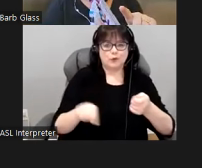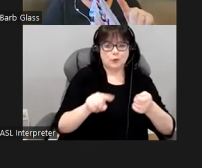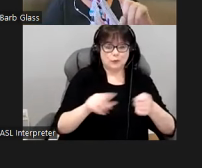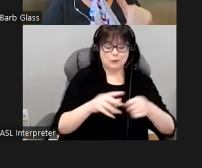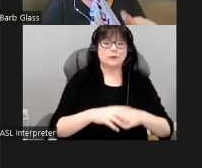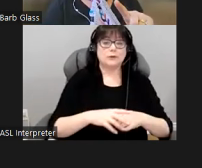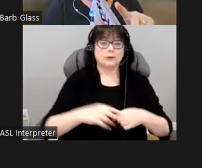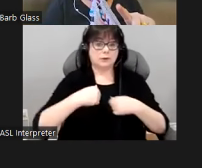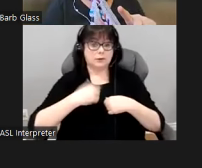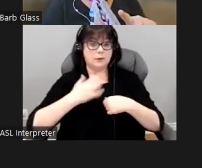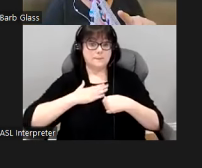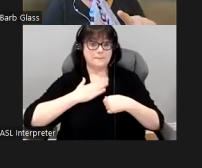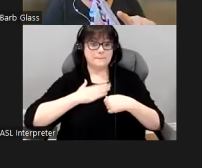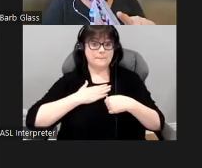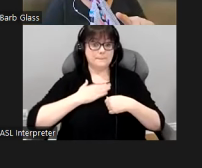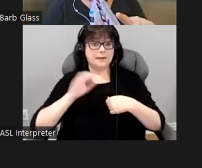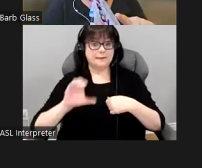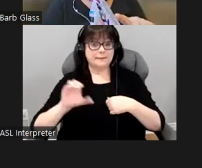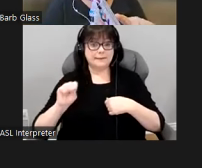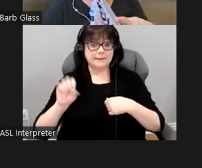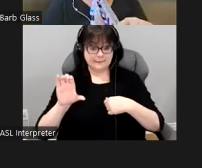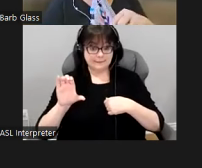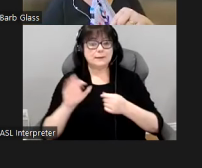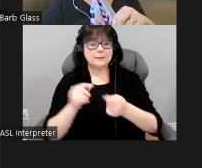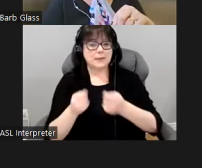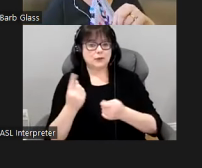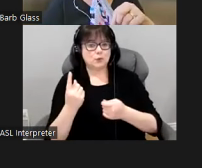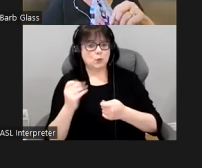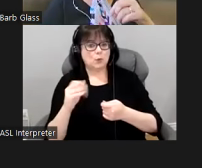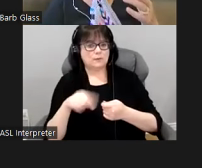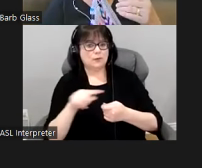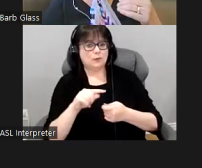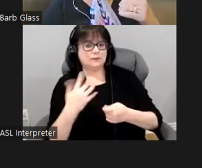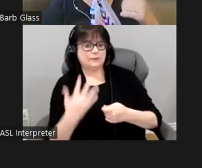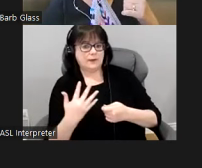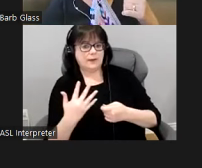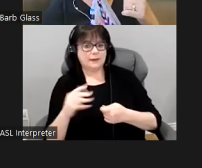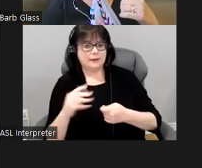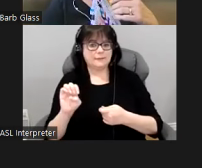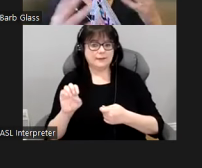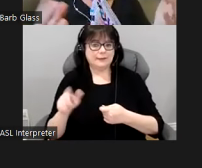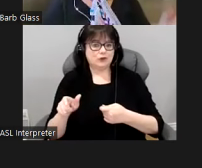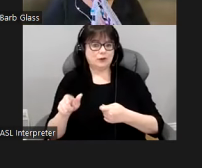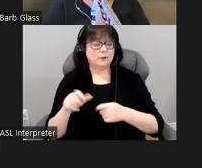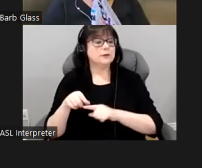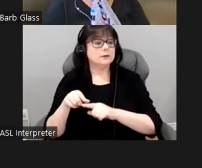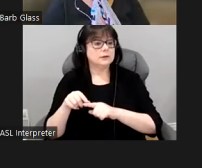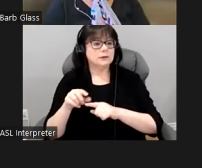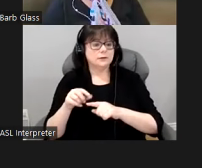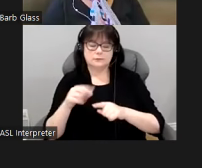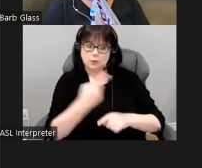5 LBS e-channel programs. So we work very closely with Contact North. So Contact North and Alpha Plus got